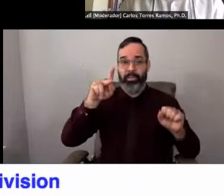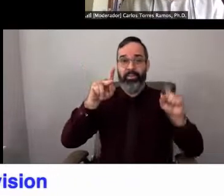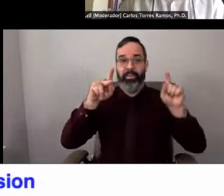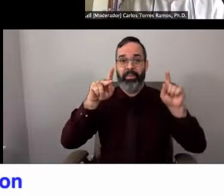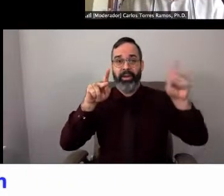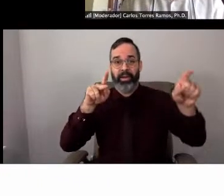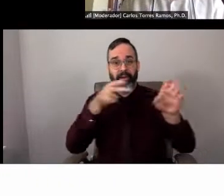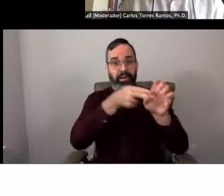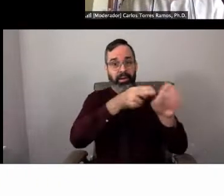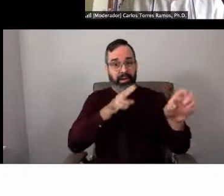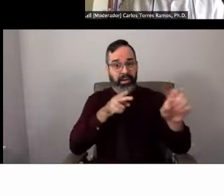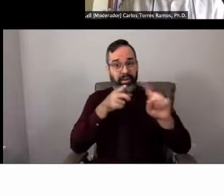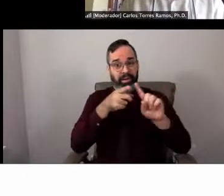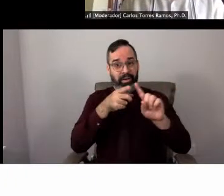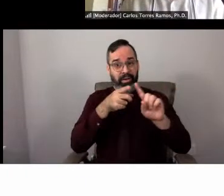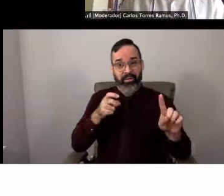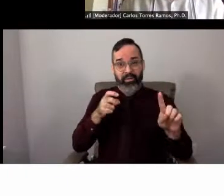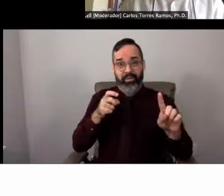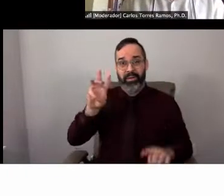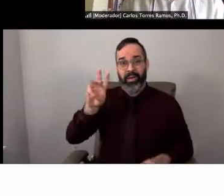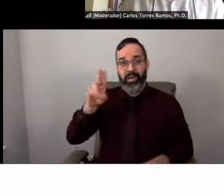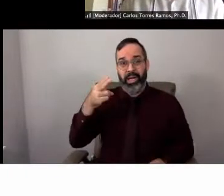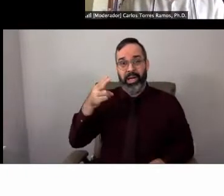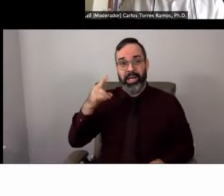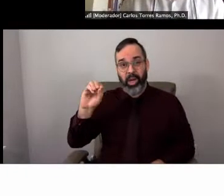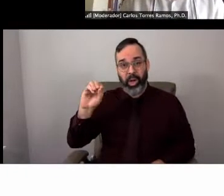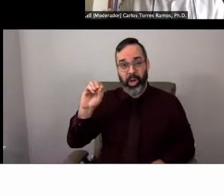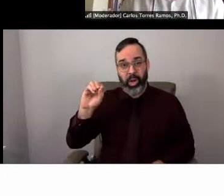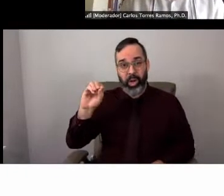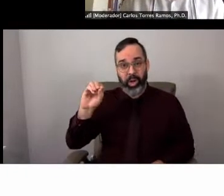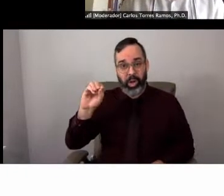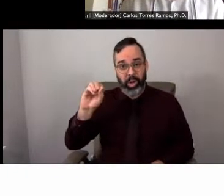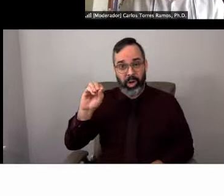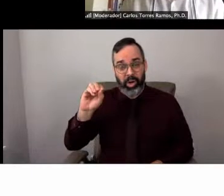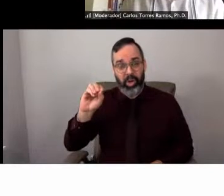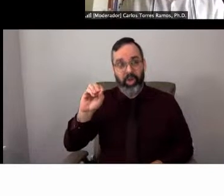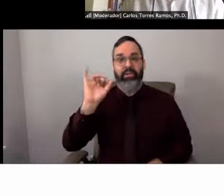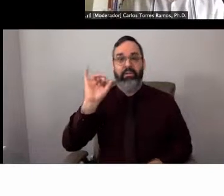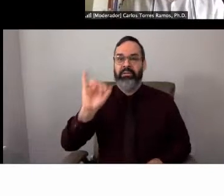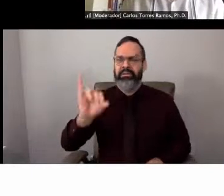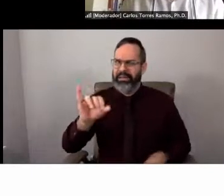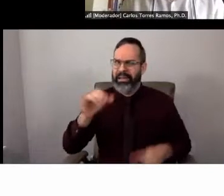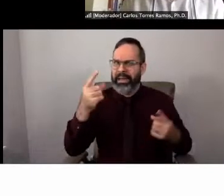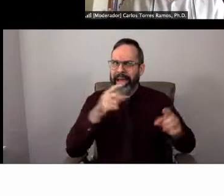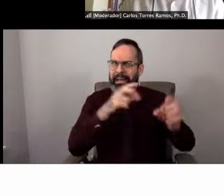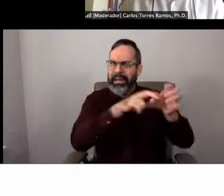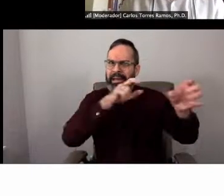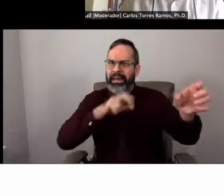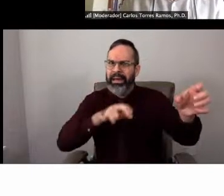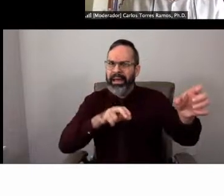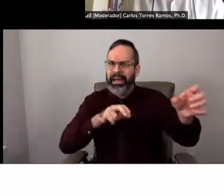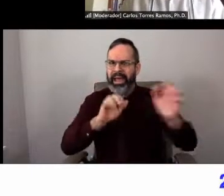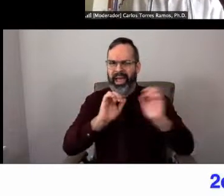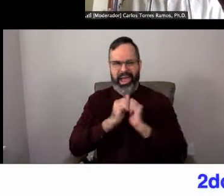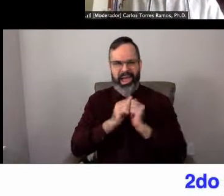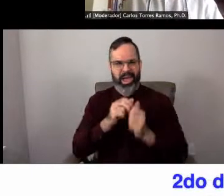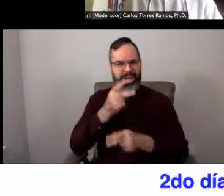the WHO, and if that happens, how can we maintain those collaborations?